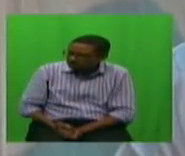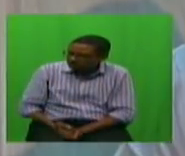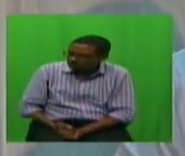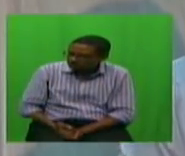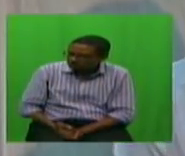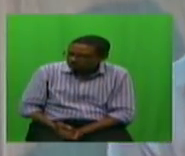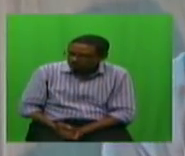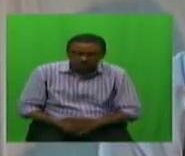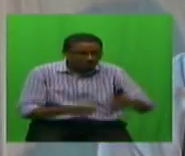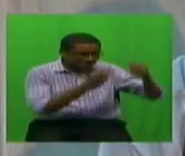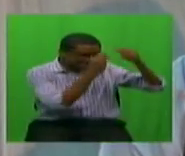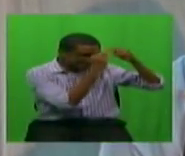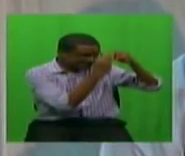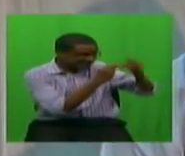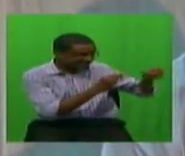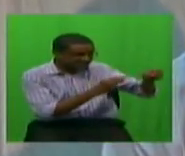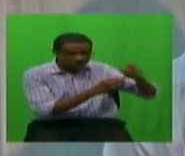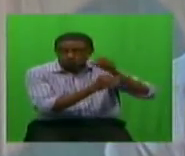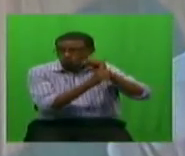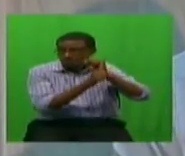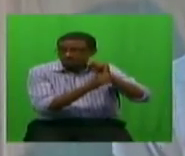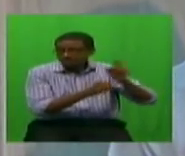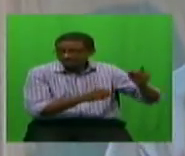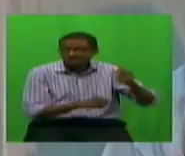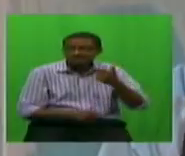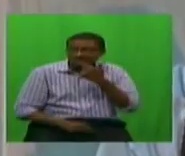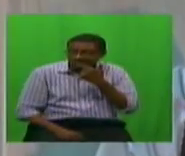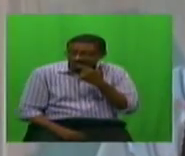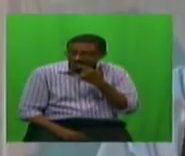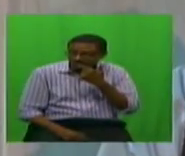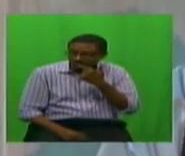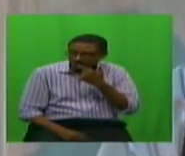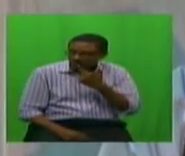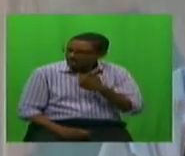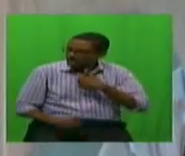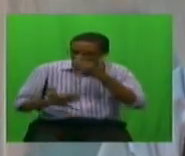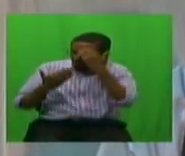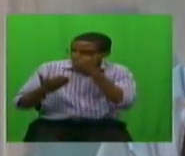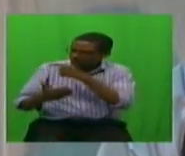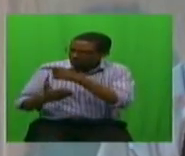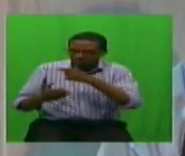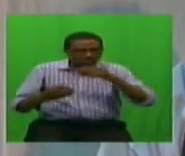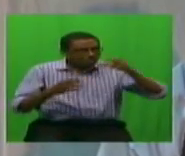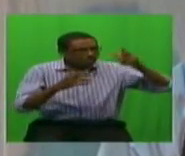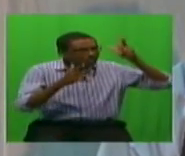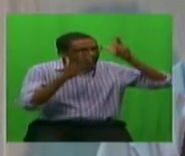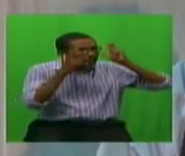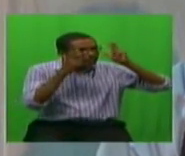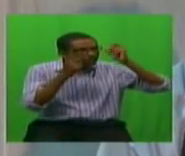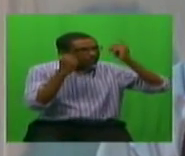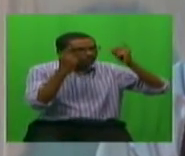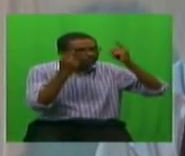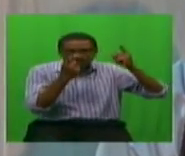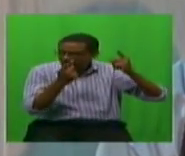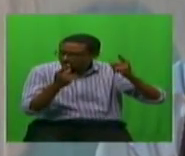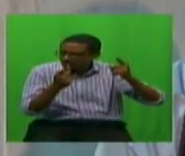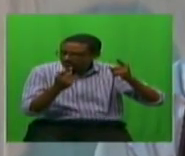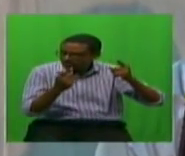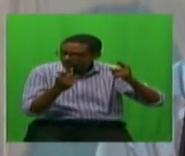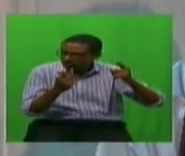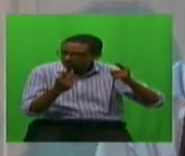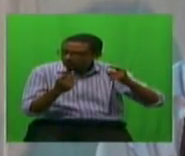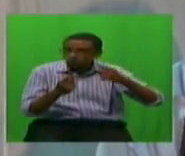Exactly what Minister Sinanan has said, and I don't know if is sinking in. When you look at what has been